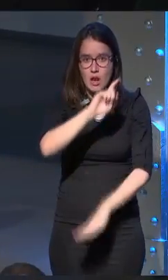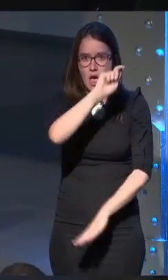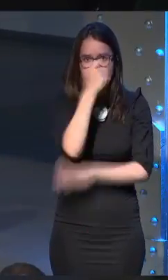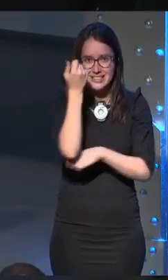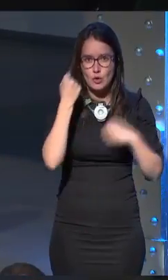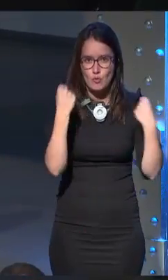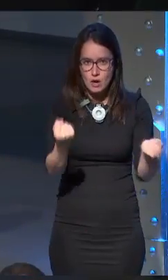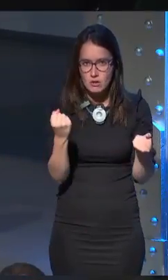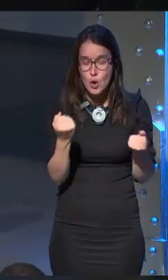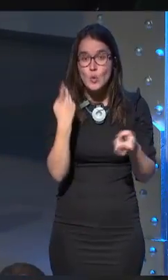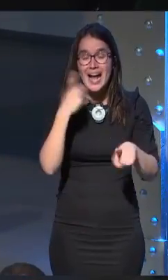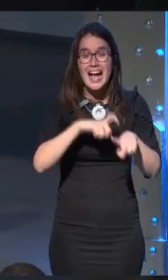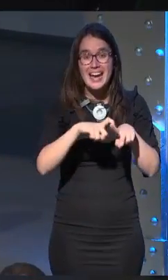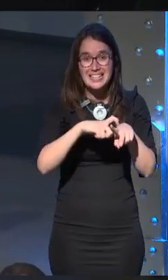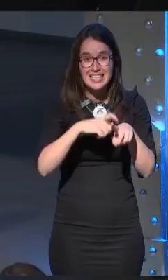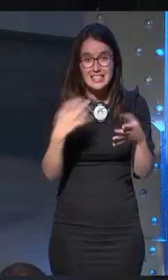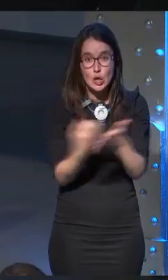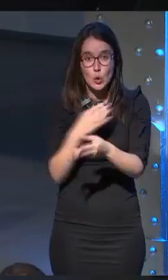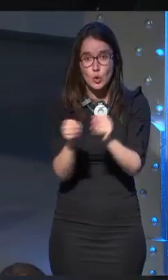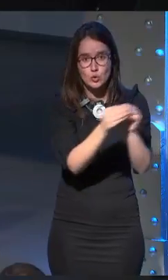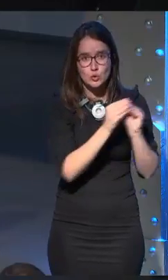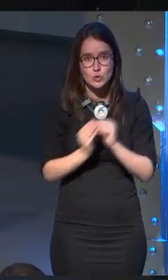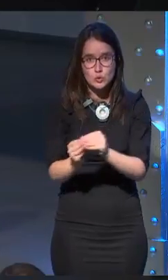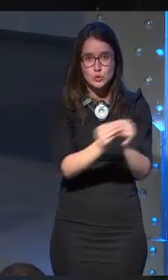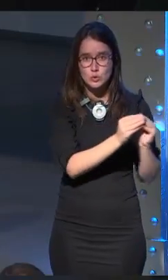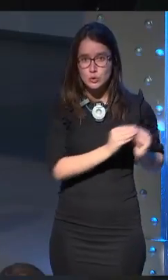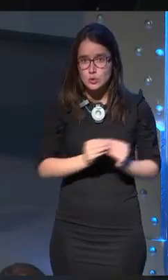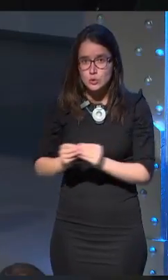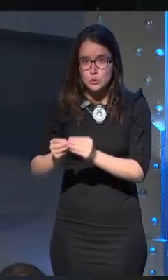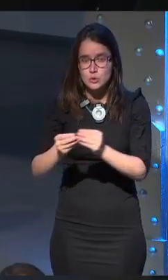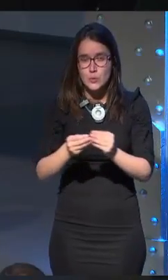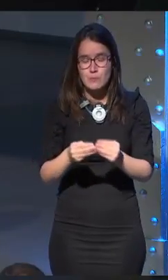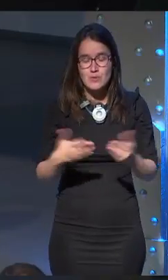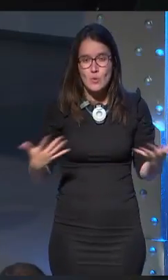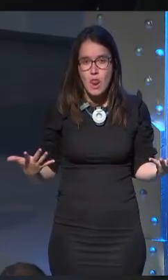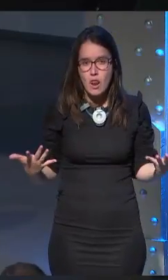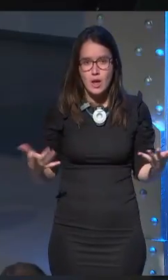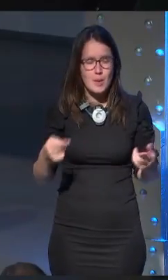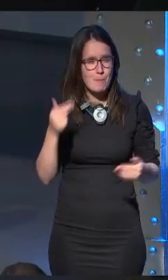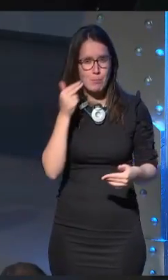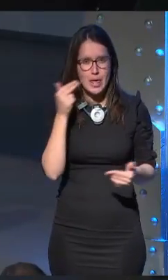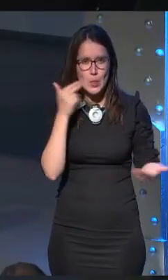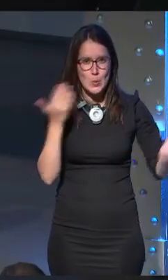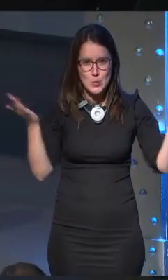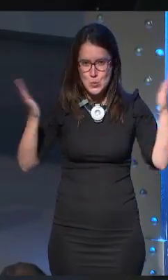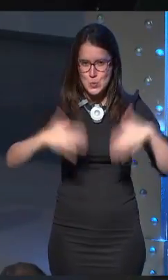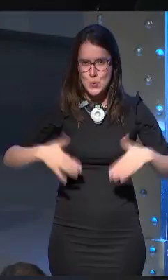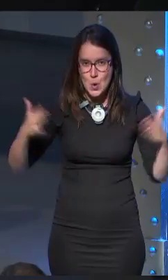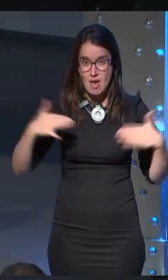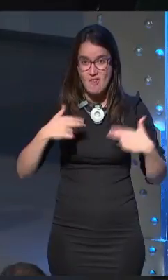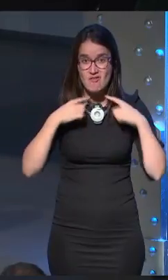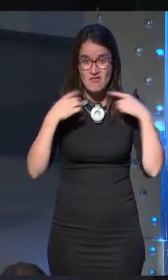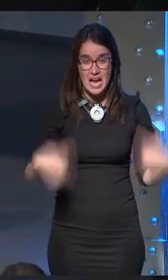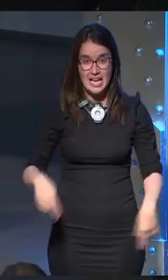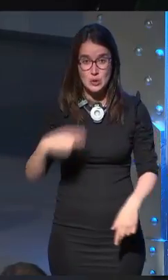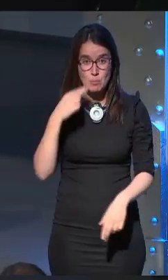they have is in common is they're not afraid of failure. To see exactly, what you can achieve. And